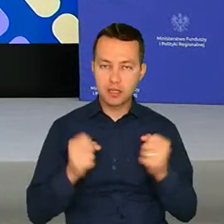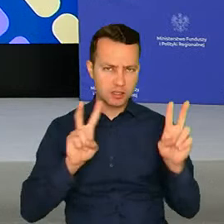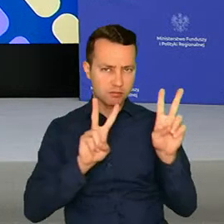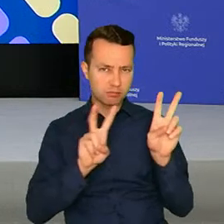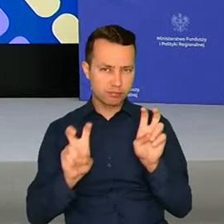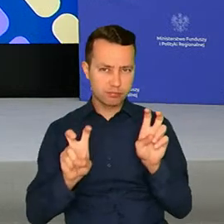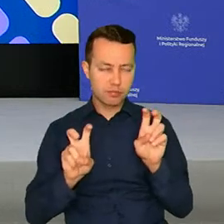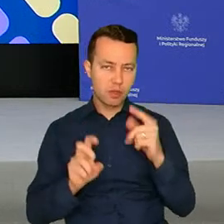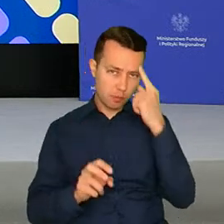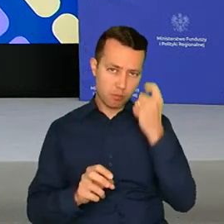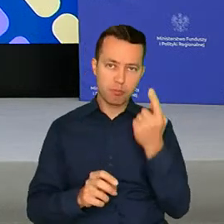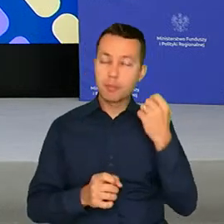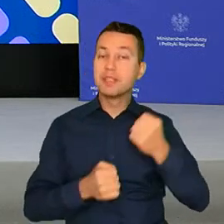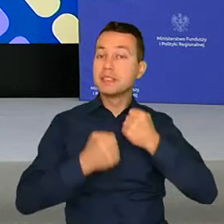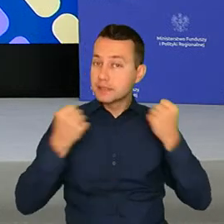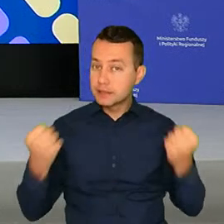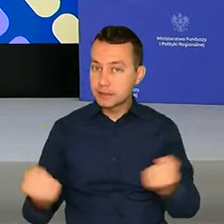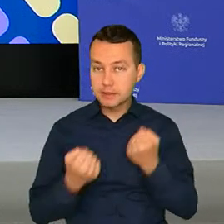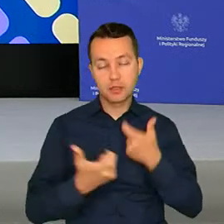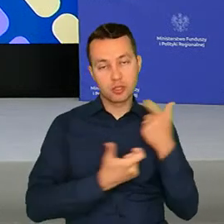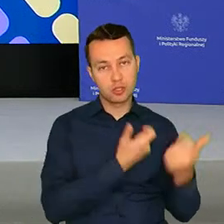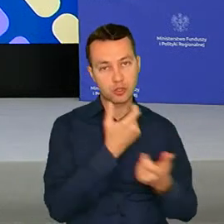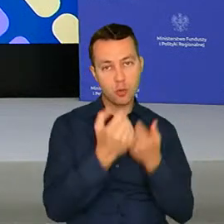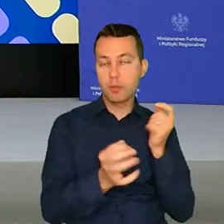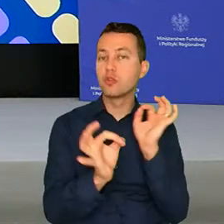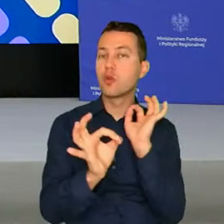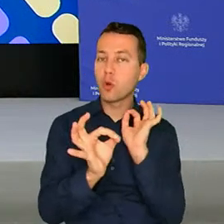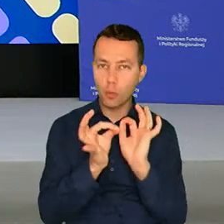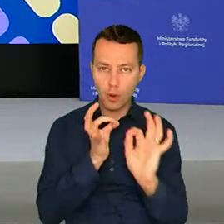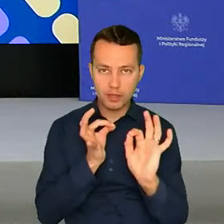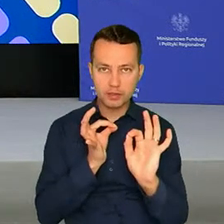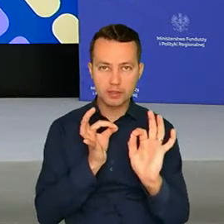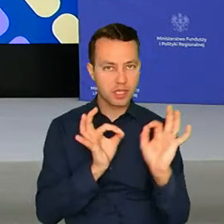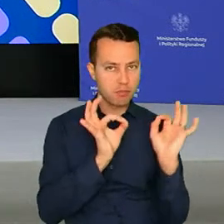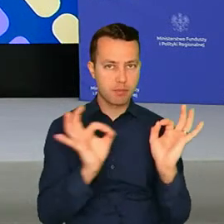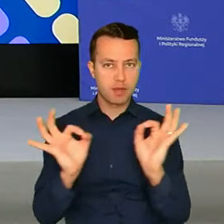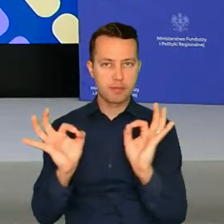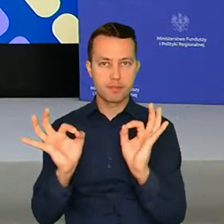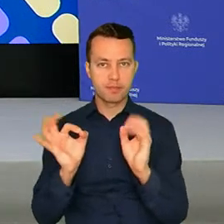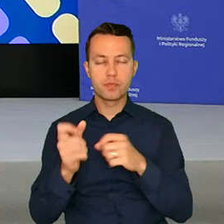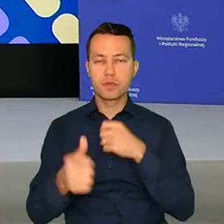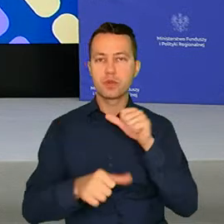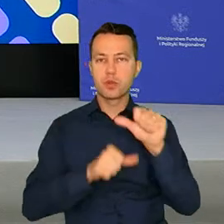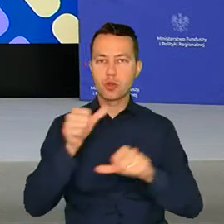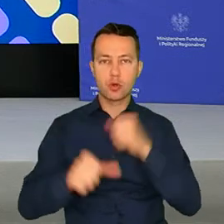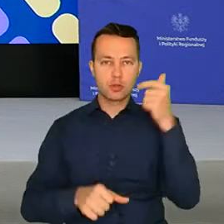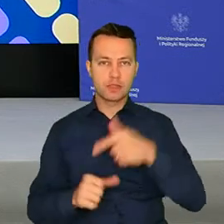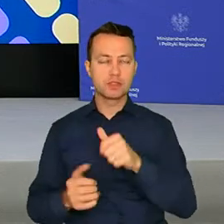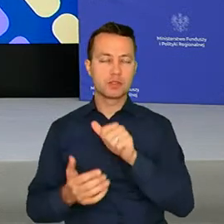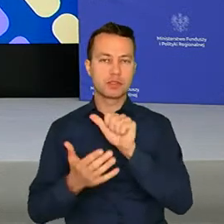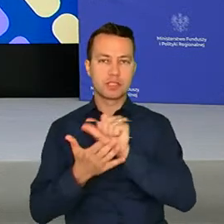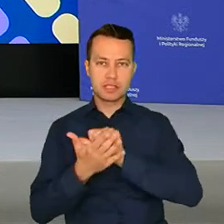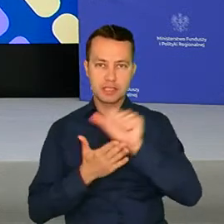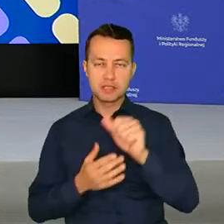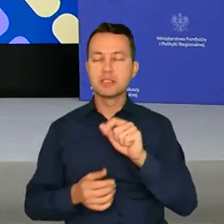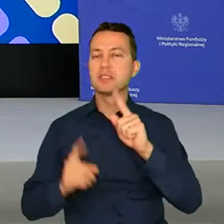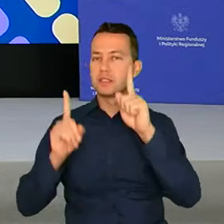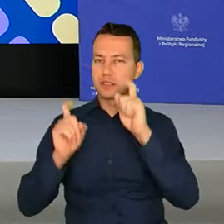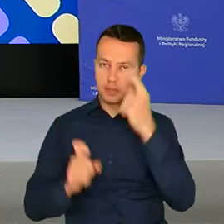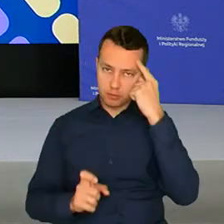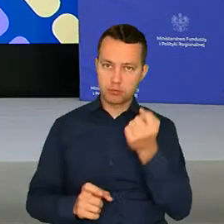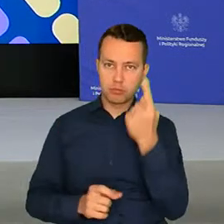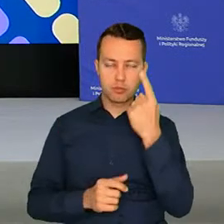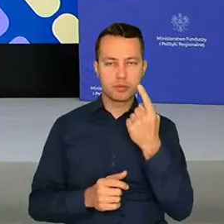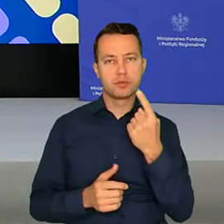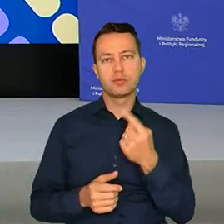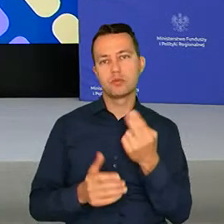heard, was initiated in the UN guidance in 2011,